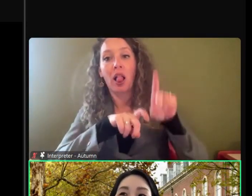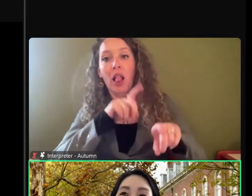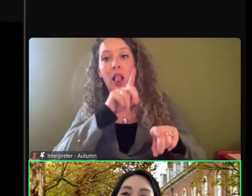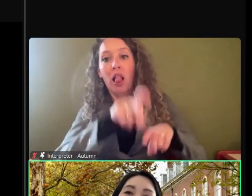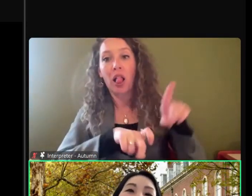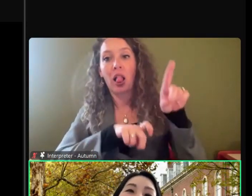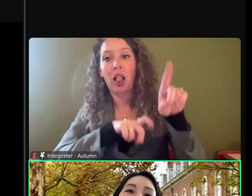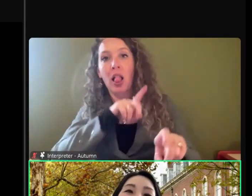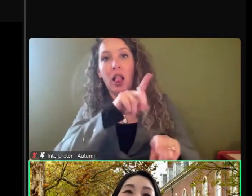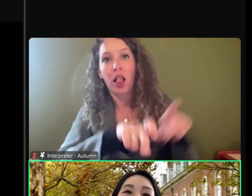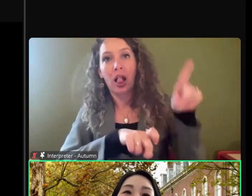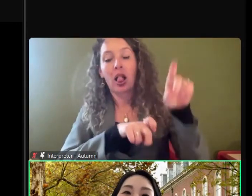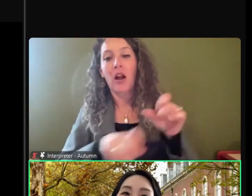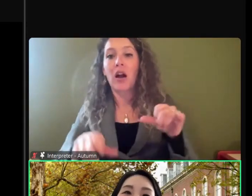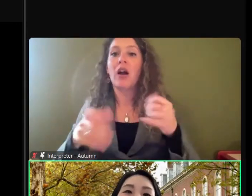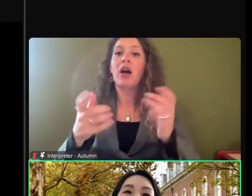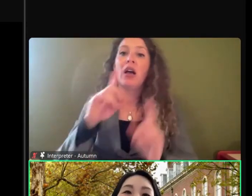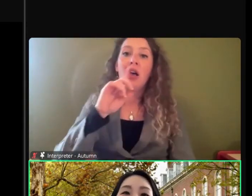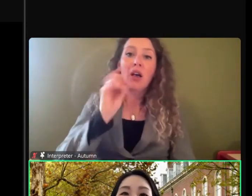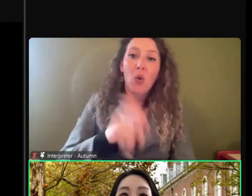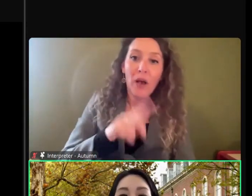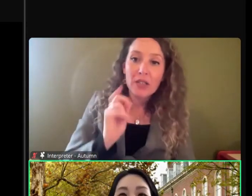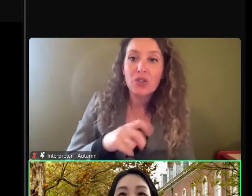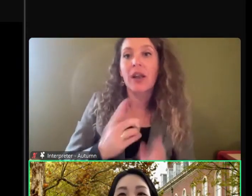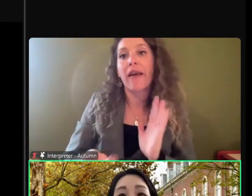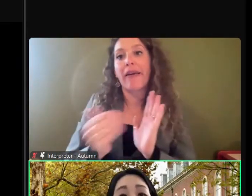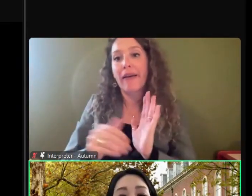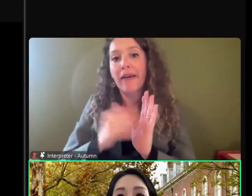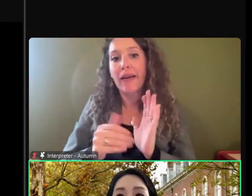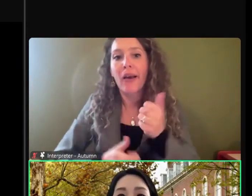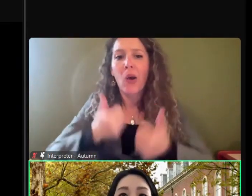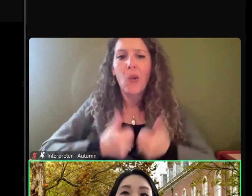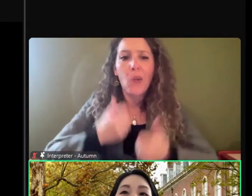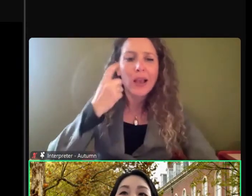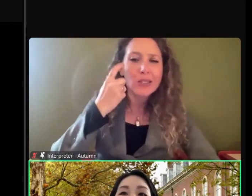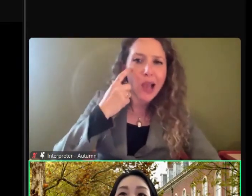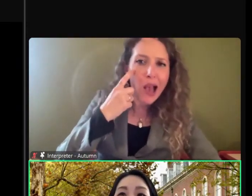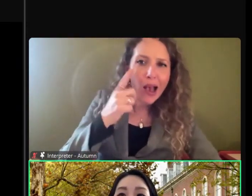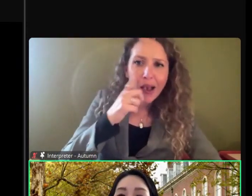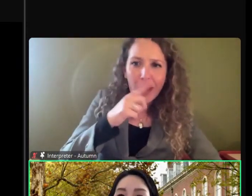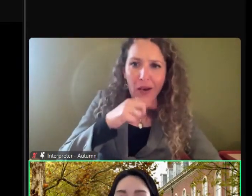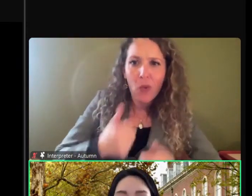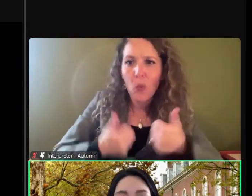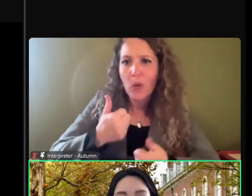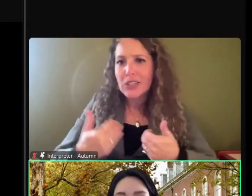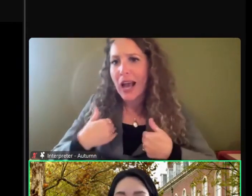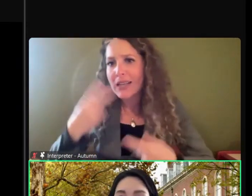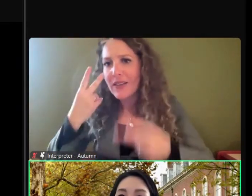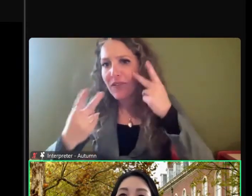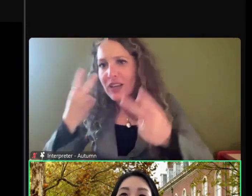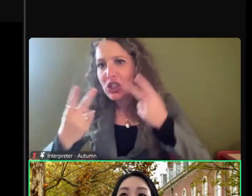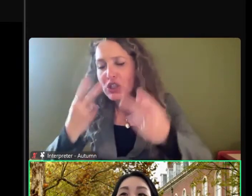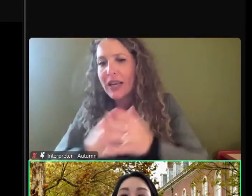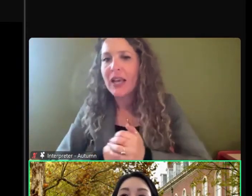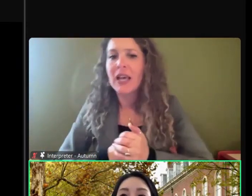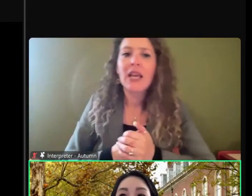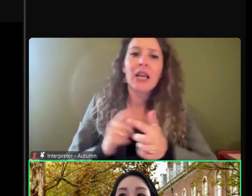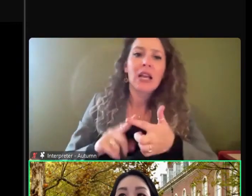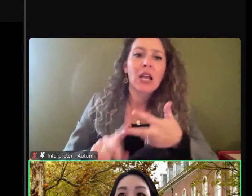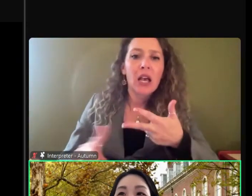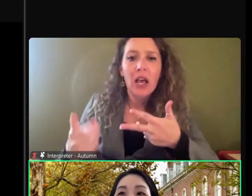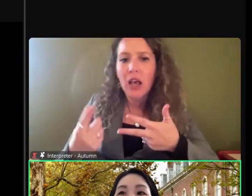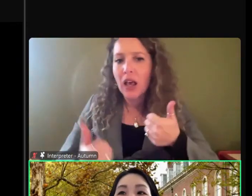questions. Which eye is prosthetic? Which one retains some vision? And how much vision he has